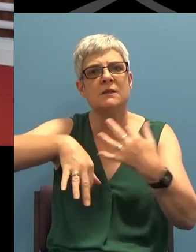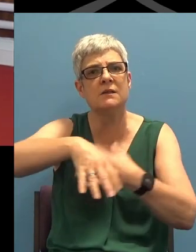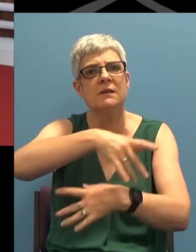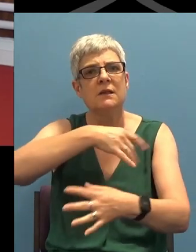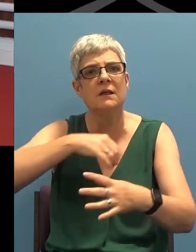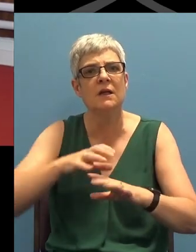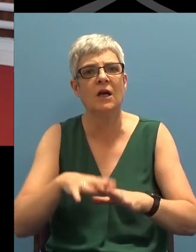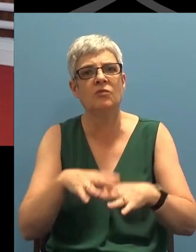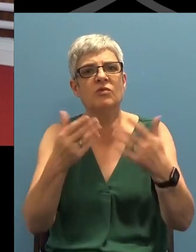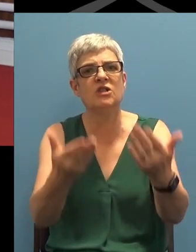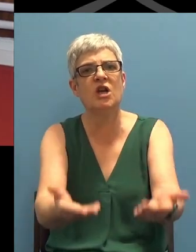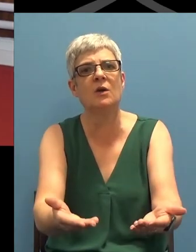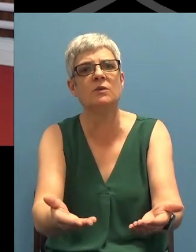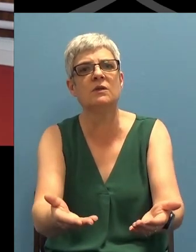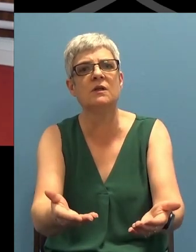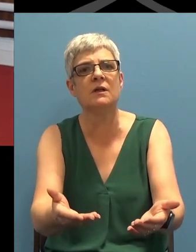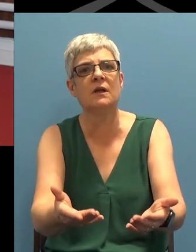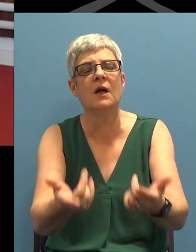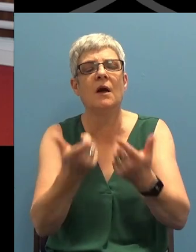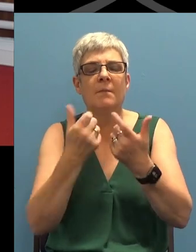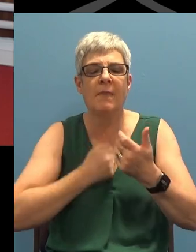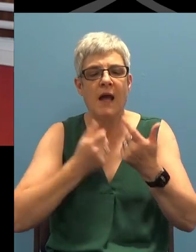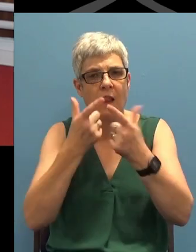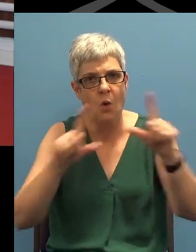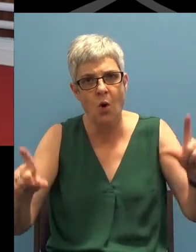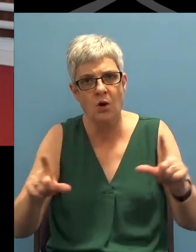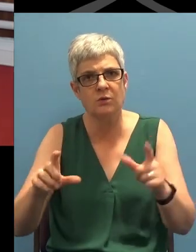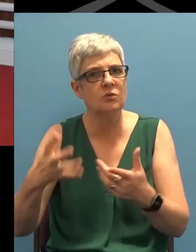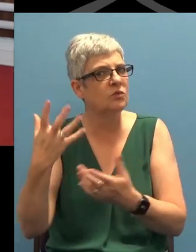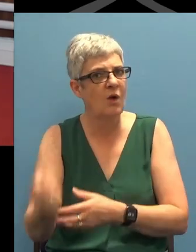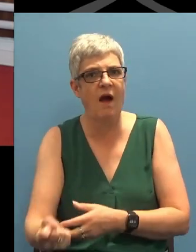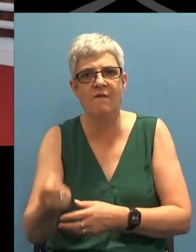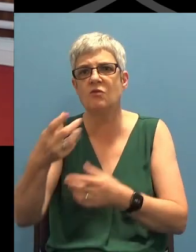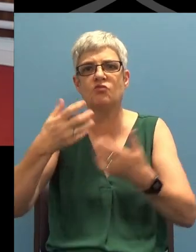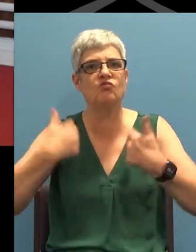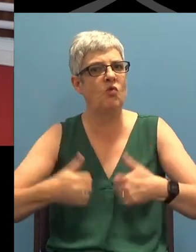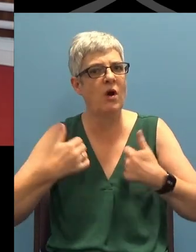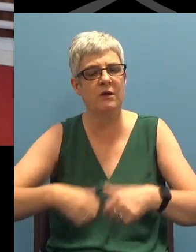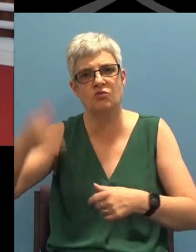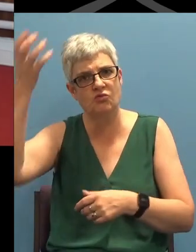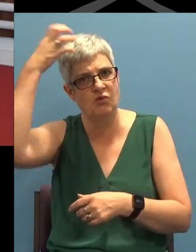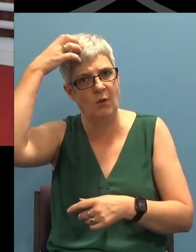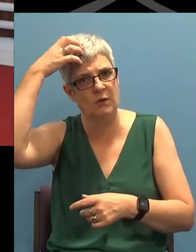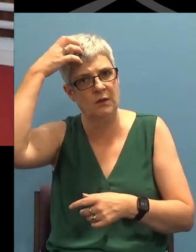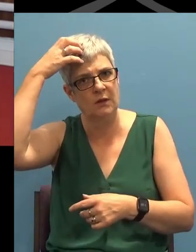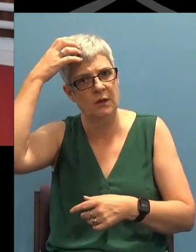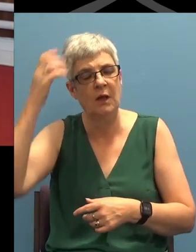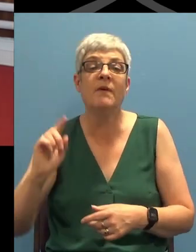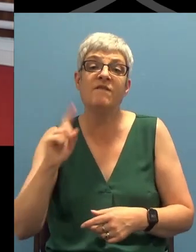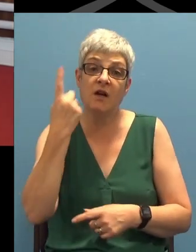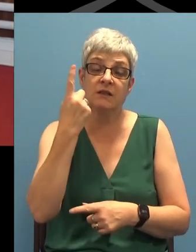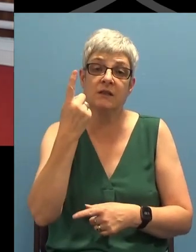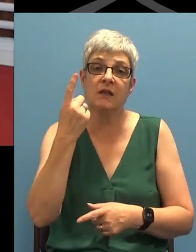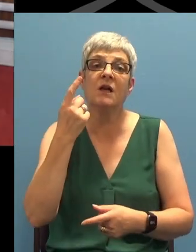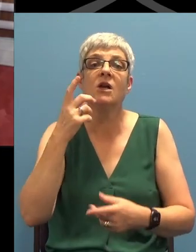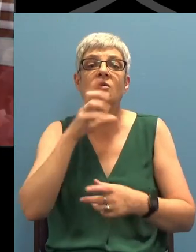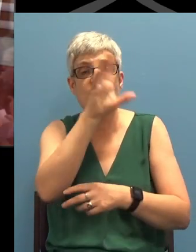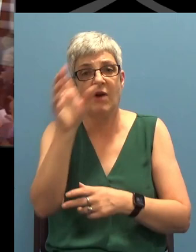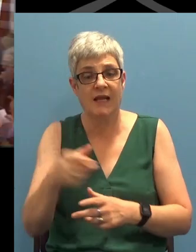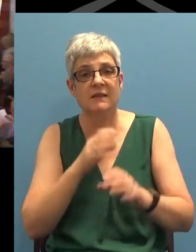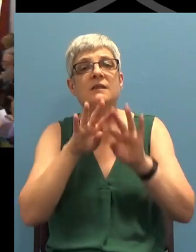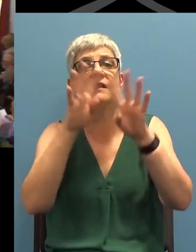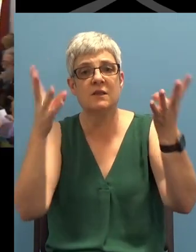us. My Lord, you wore no royal crown. But firstly, Christ is a world in which we